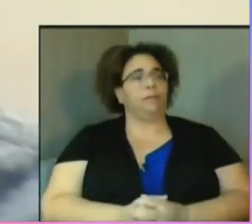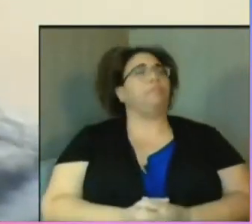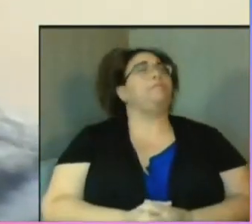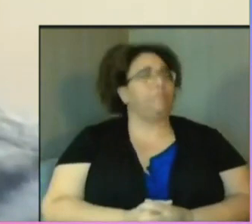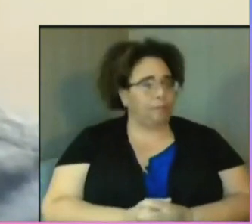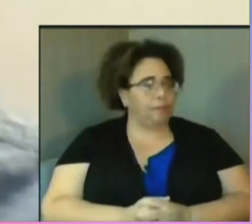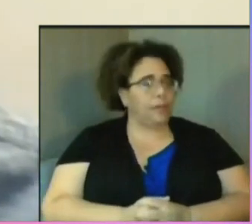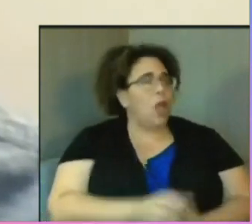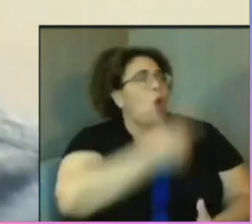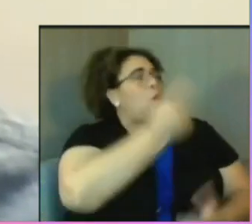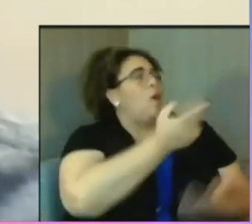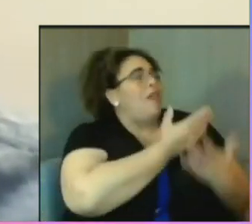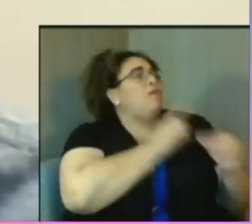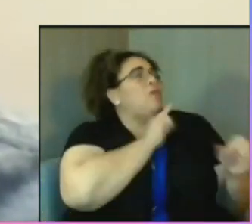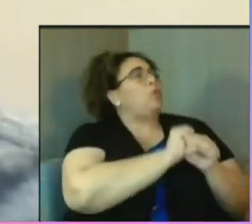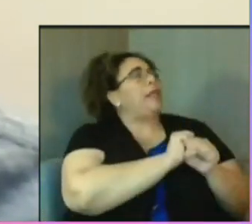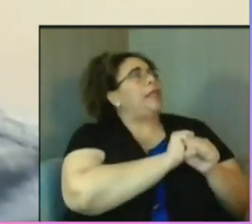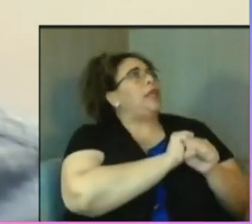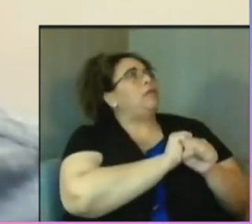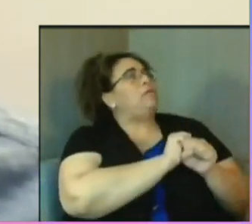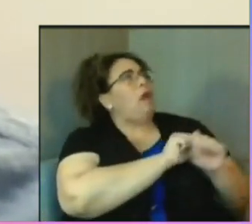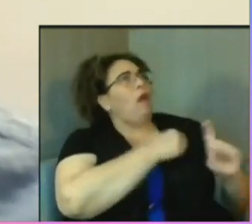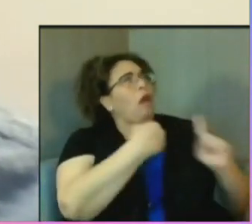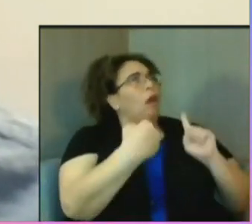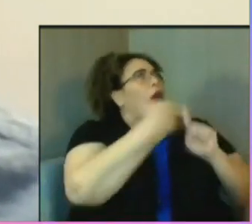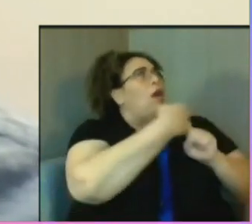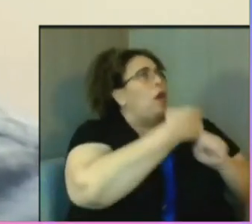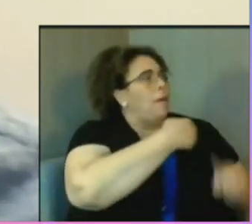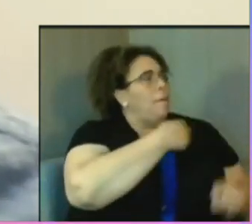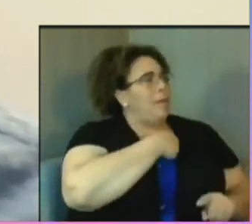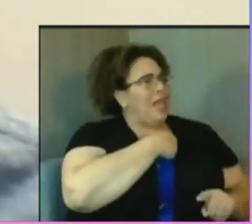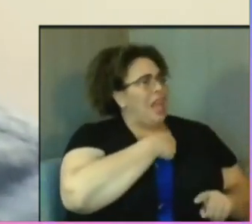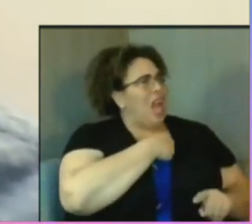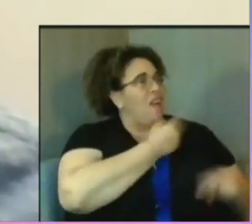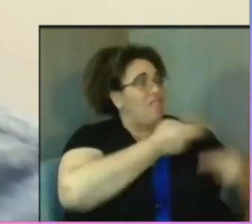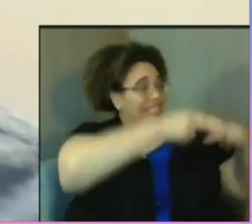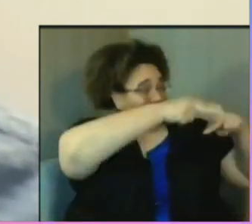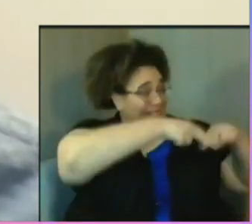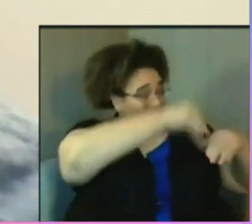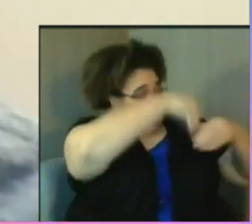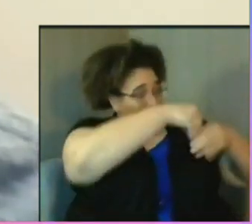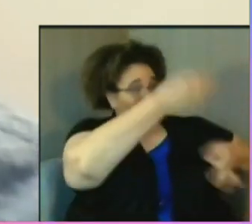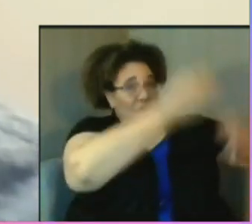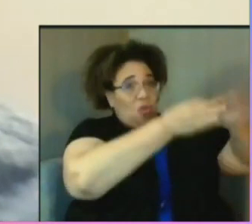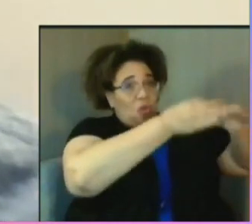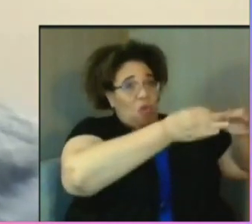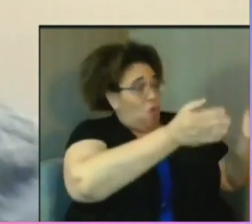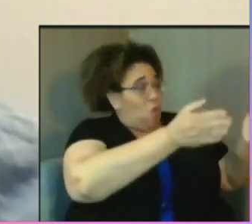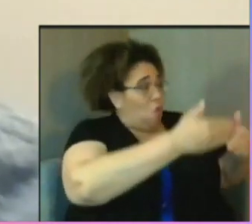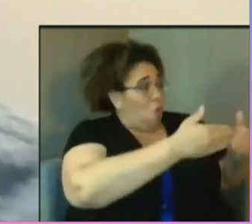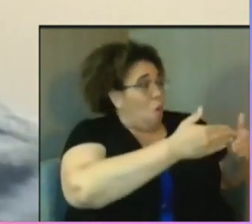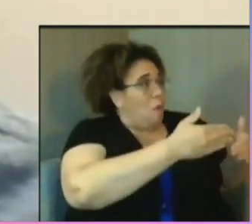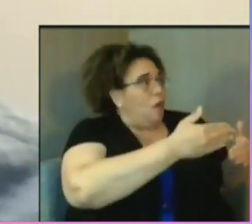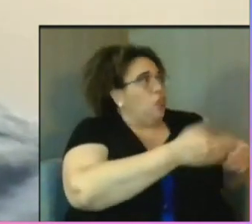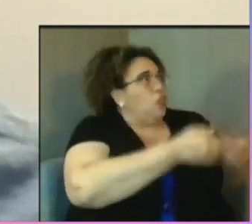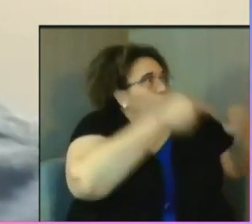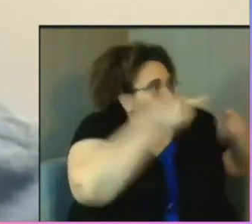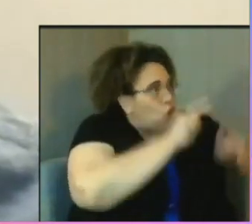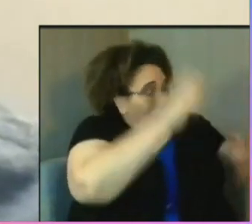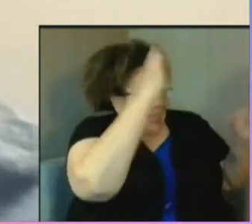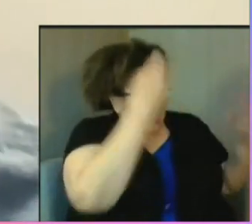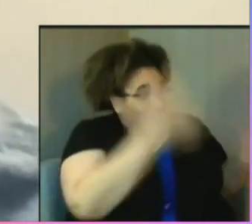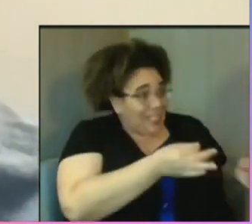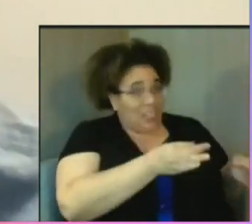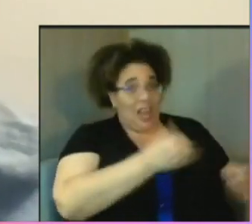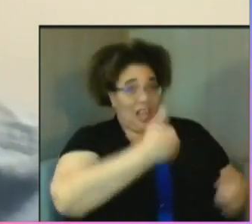was so striking for me about being in the courtroom on the day of the argument as a trans person is that, you know, and with all